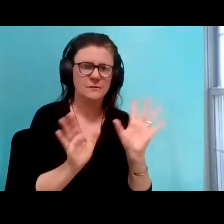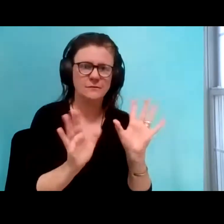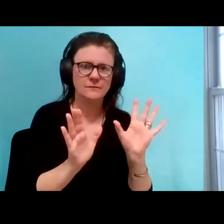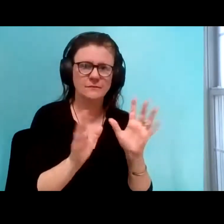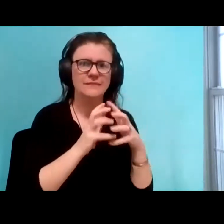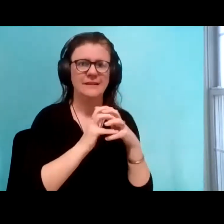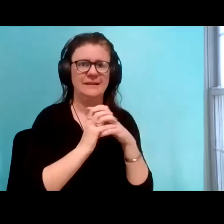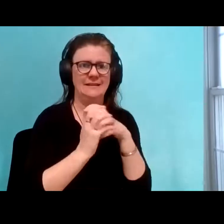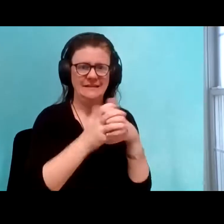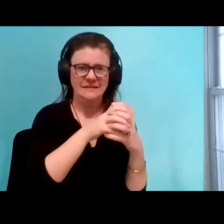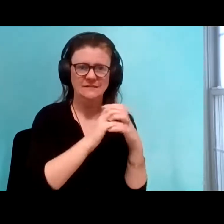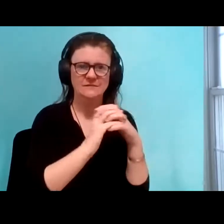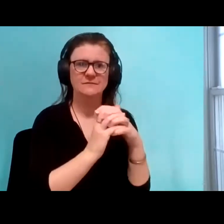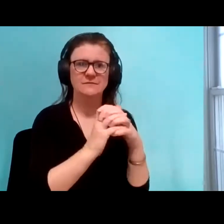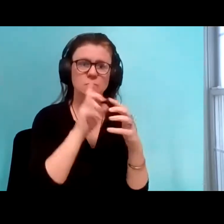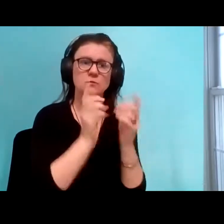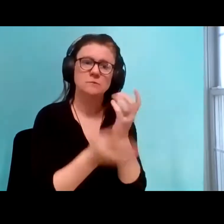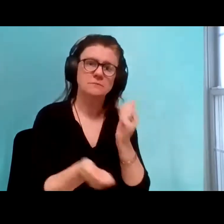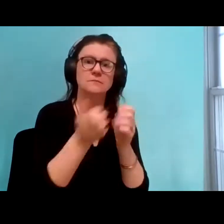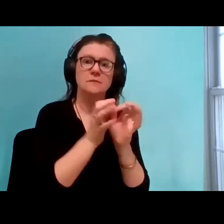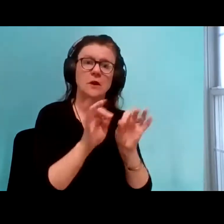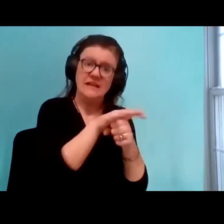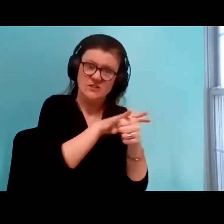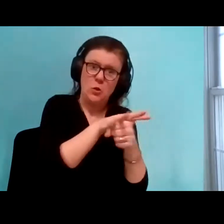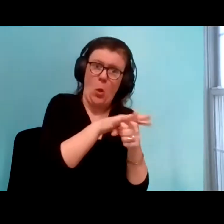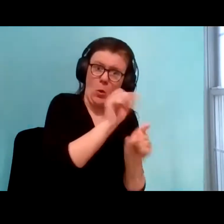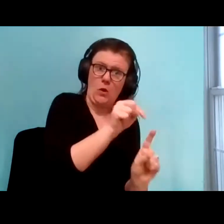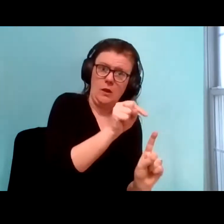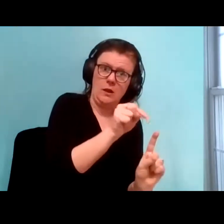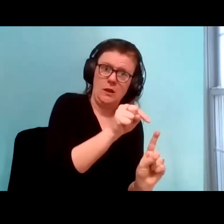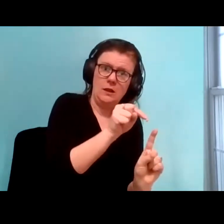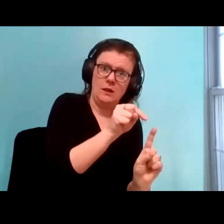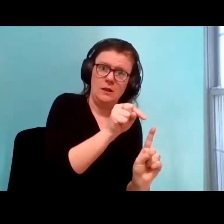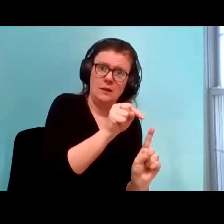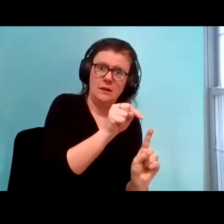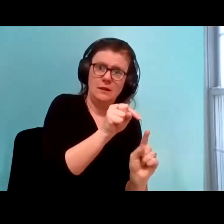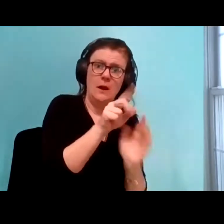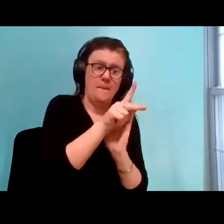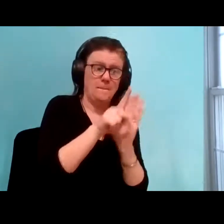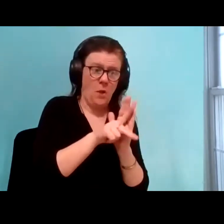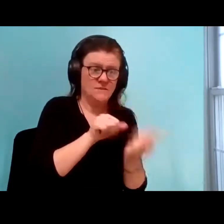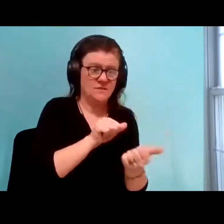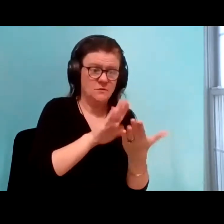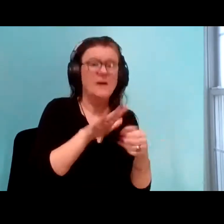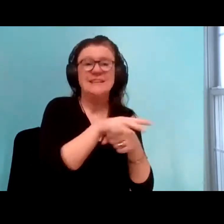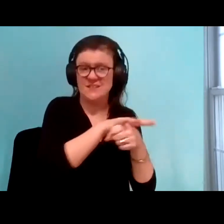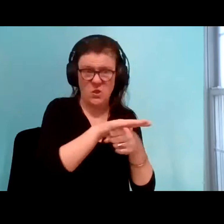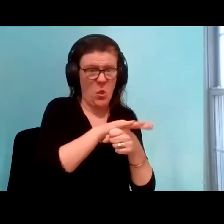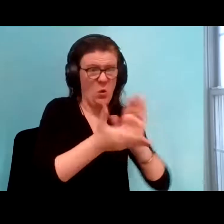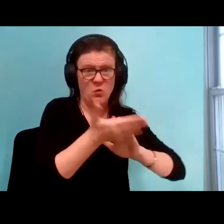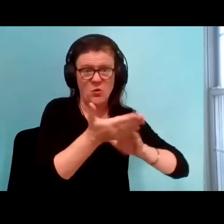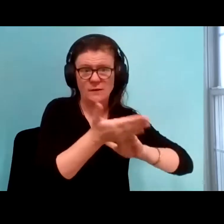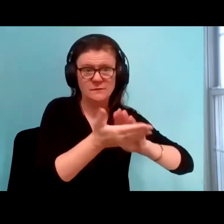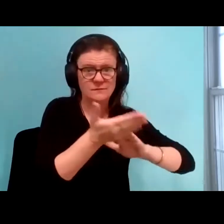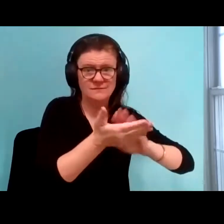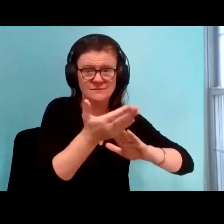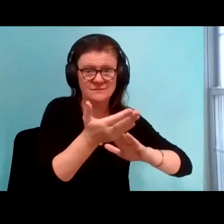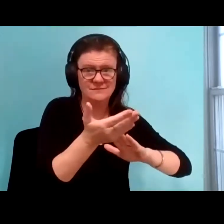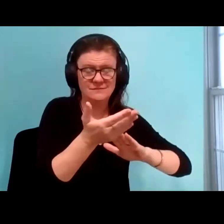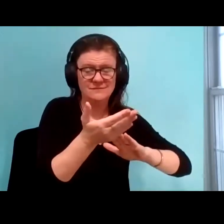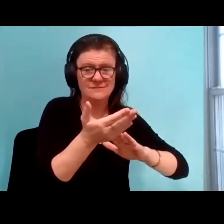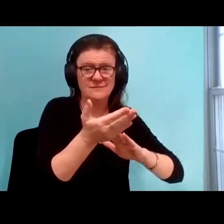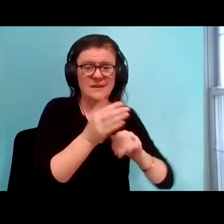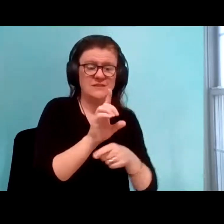Intersectionality is first and foremost local. Policies to address it are also local, so the data that